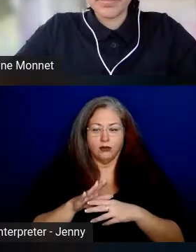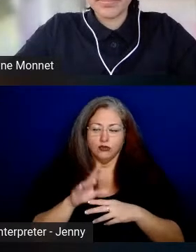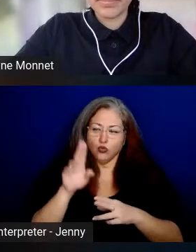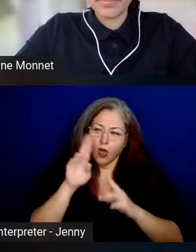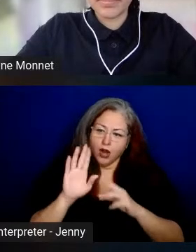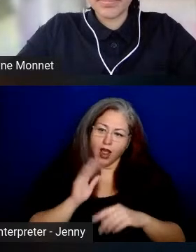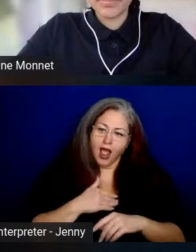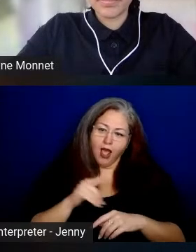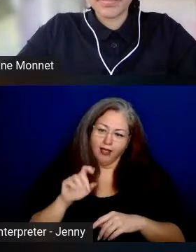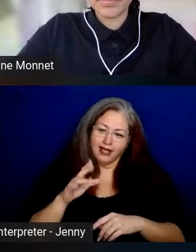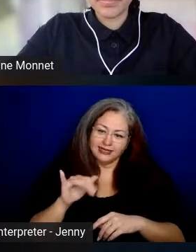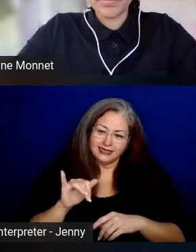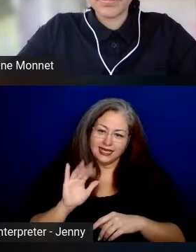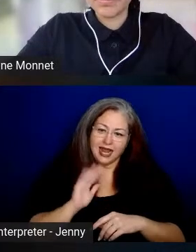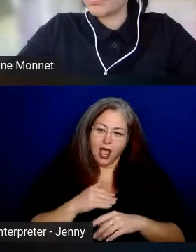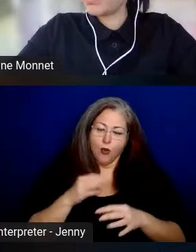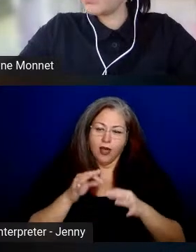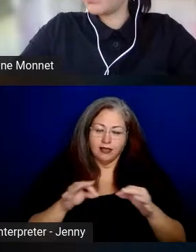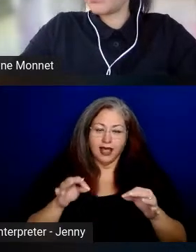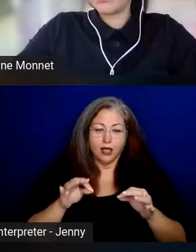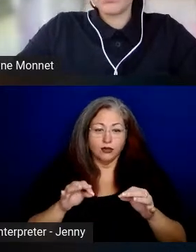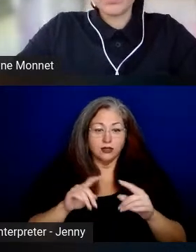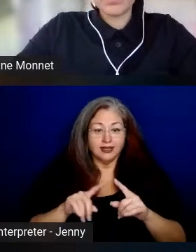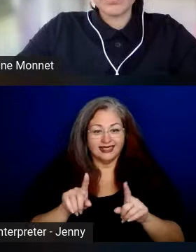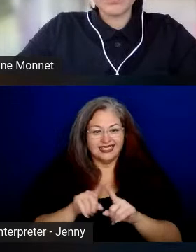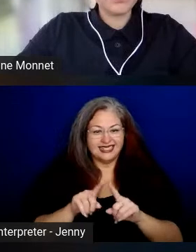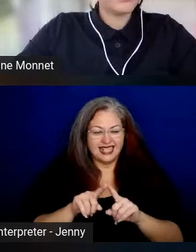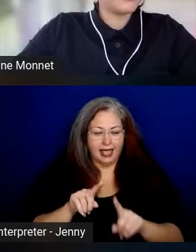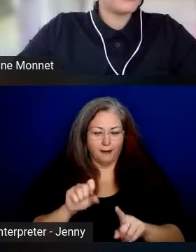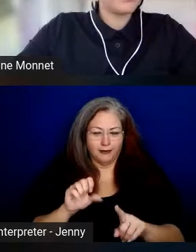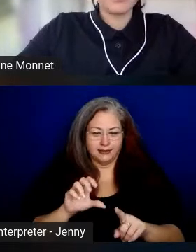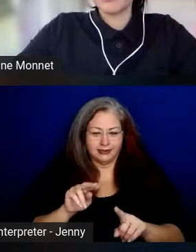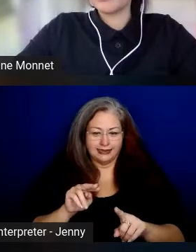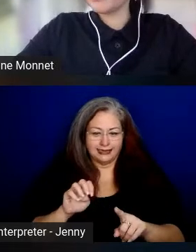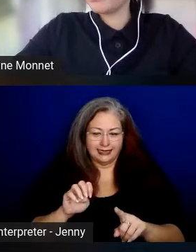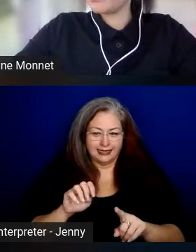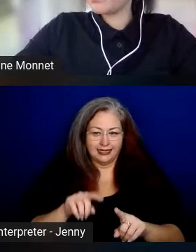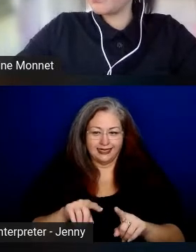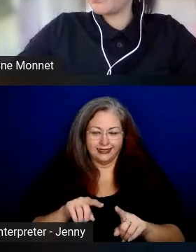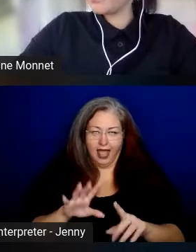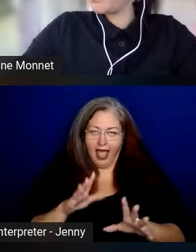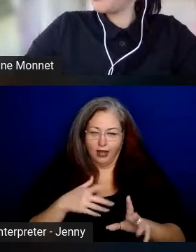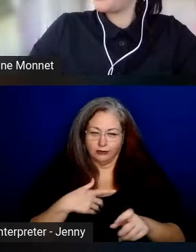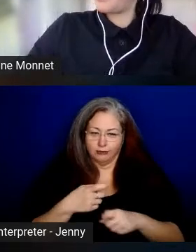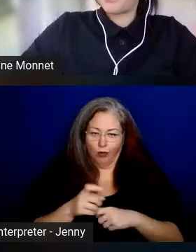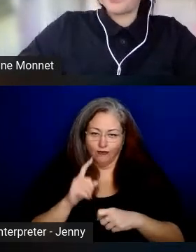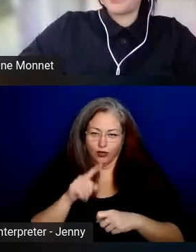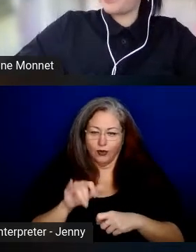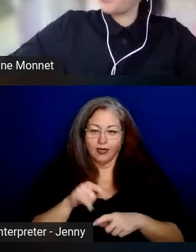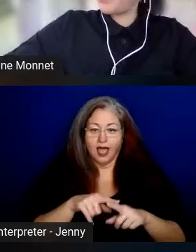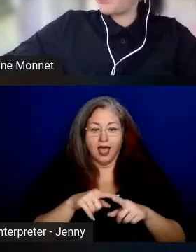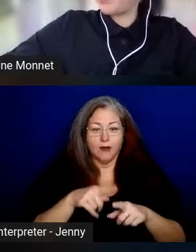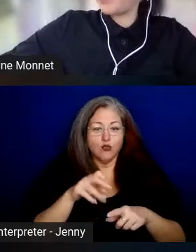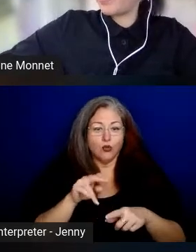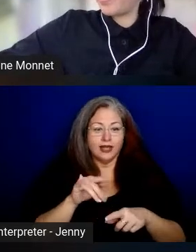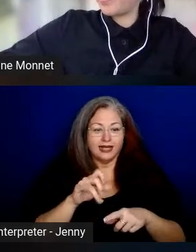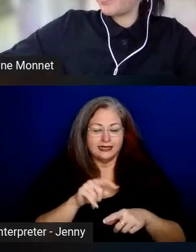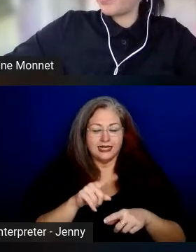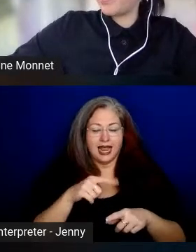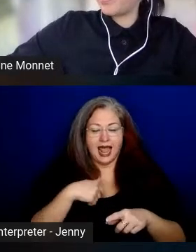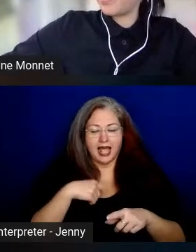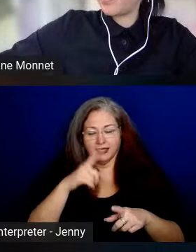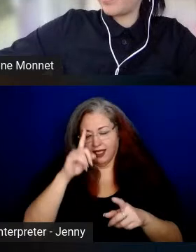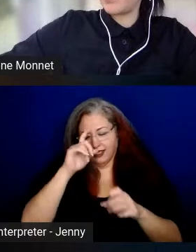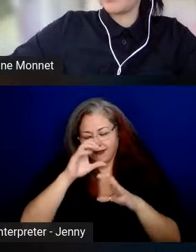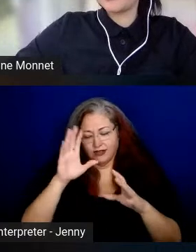our language. And also in the same scene, spoiler alert, the protagonist also has this vision of